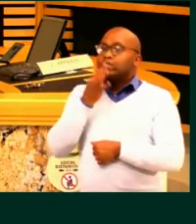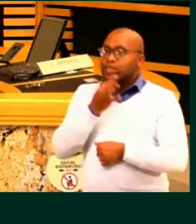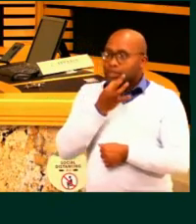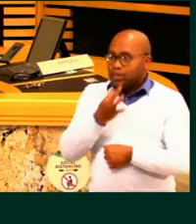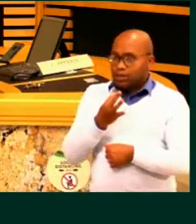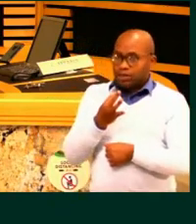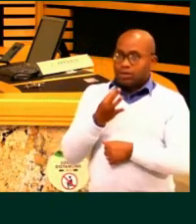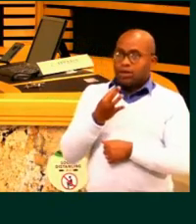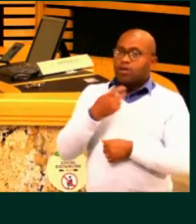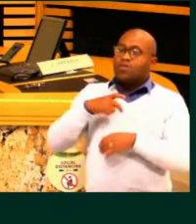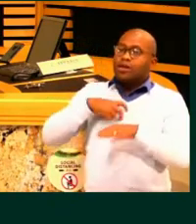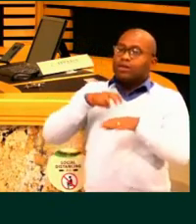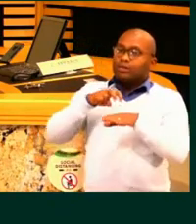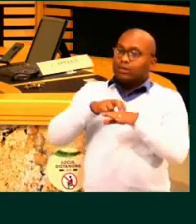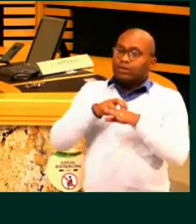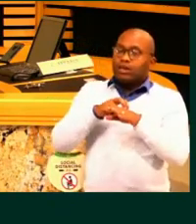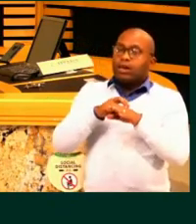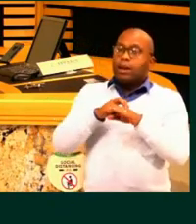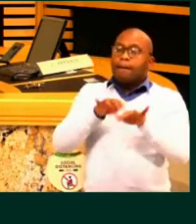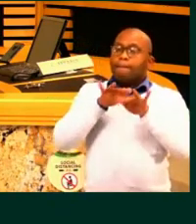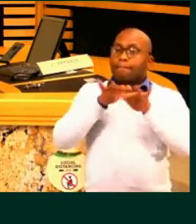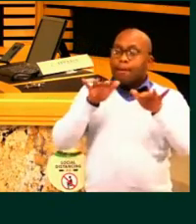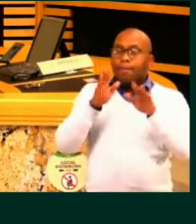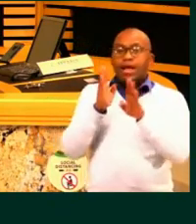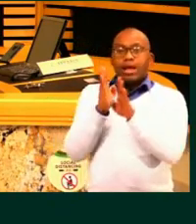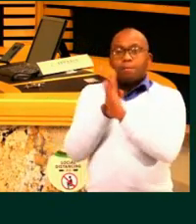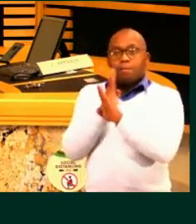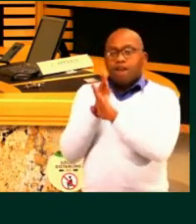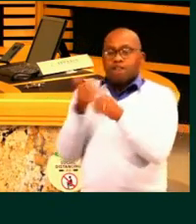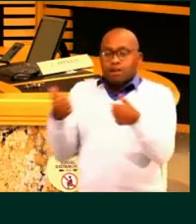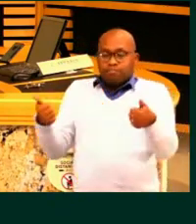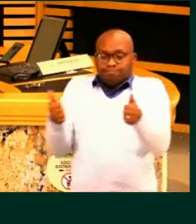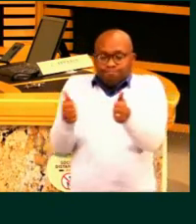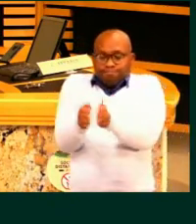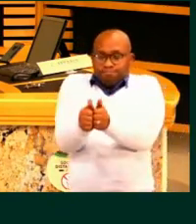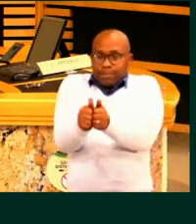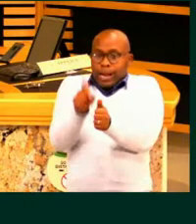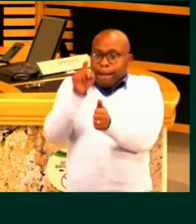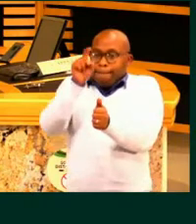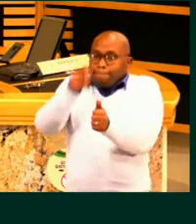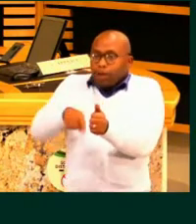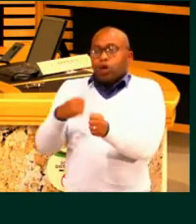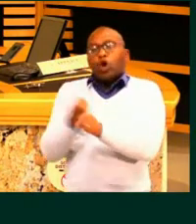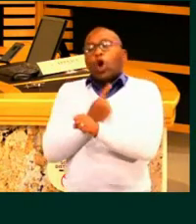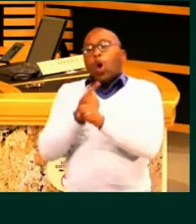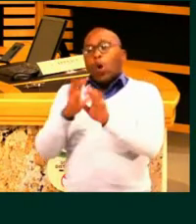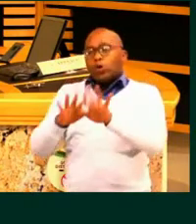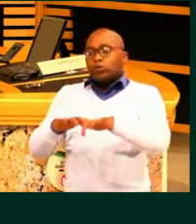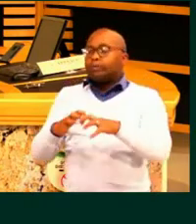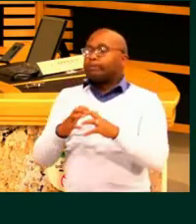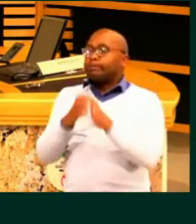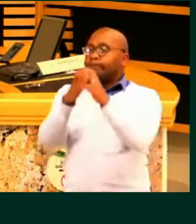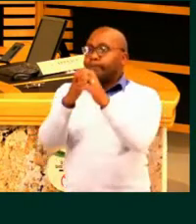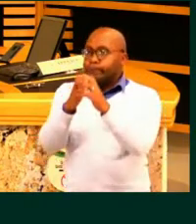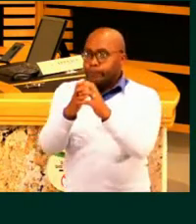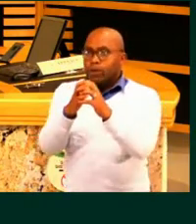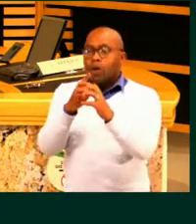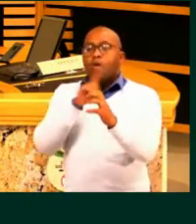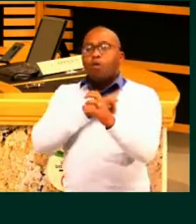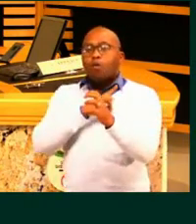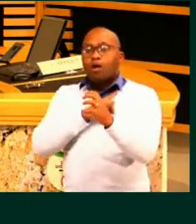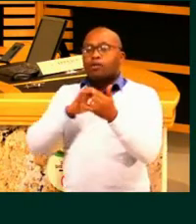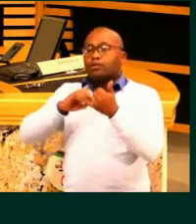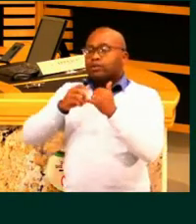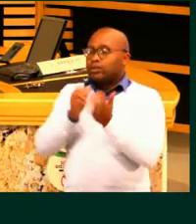private partnership should be formed with relevant stakeholders communities farming organizations in order to assist